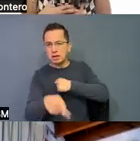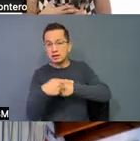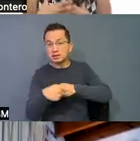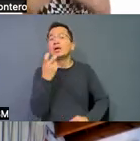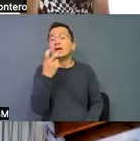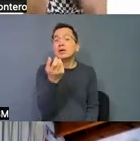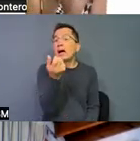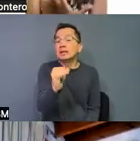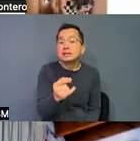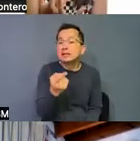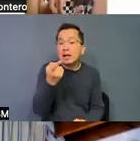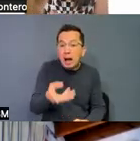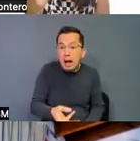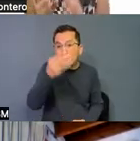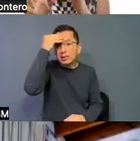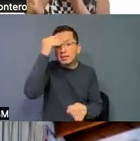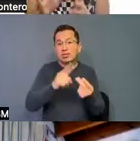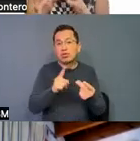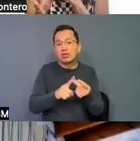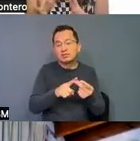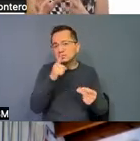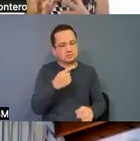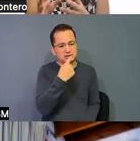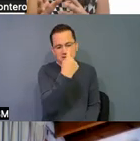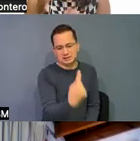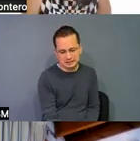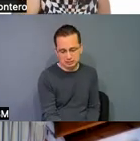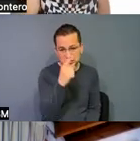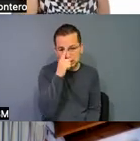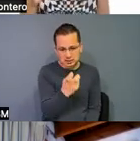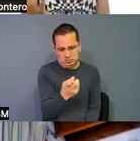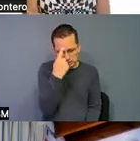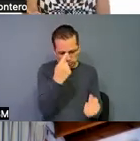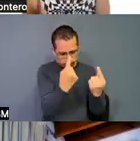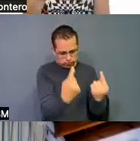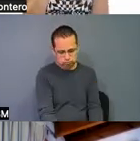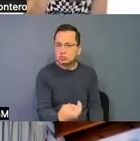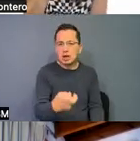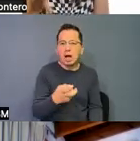manifested in your body as well as in your brain. I'll explain what is the difference between the two of them.